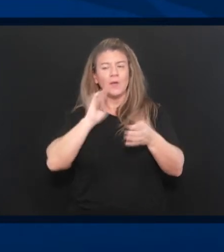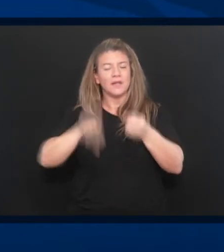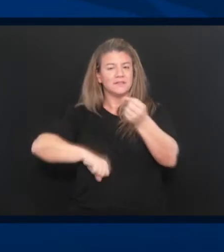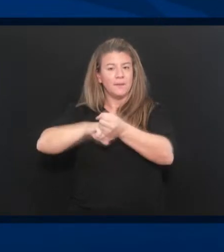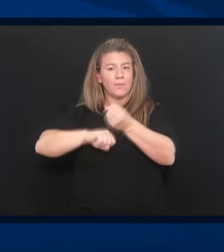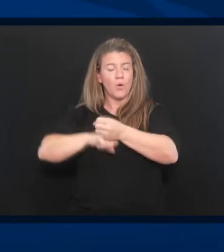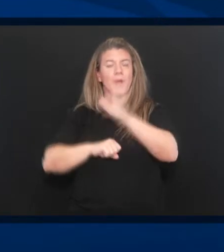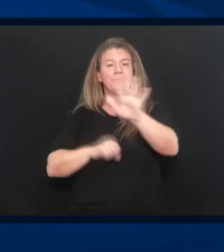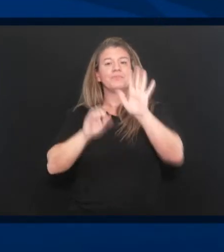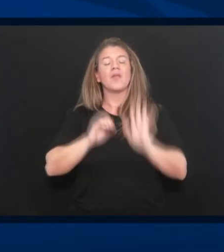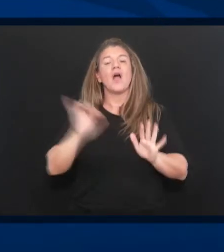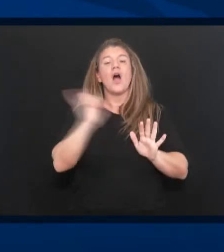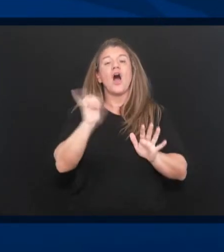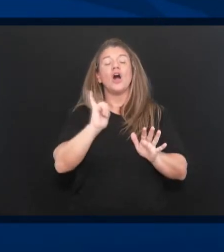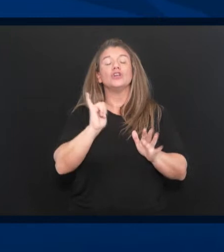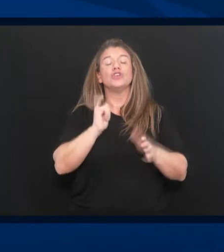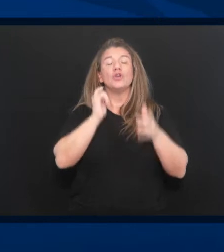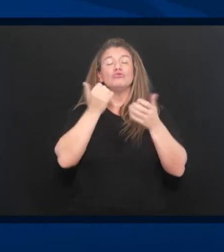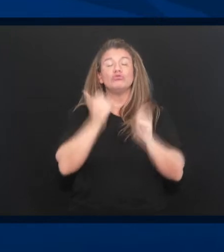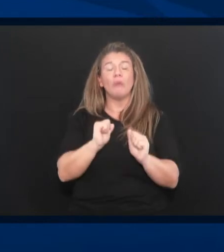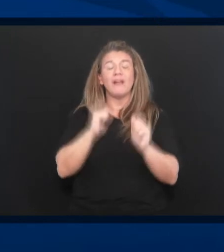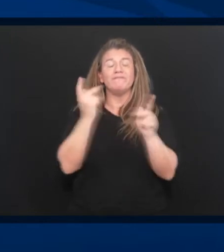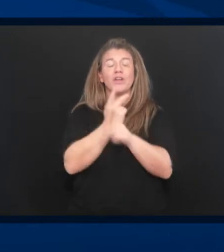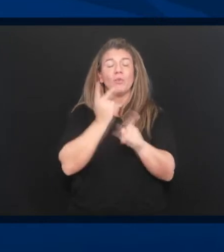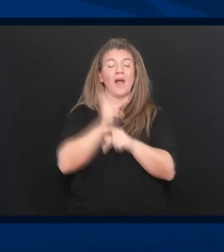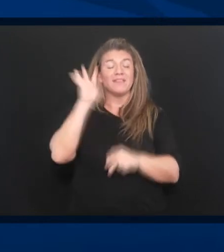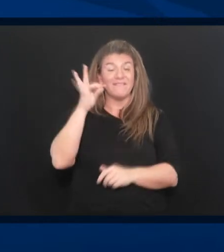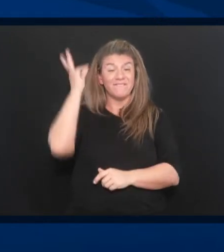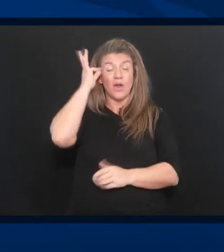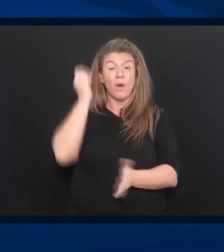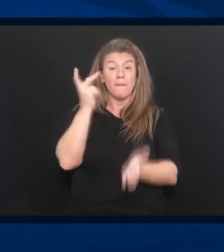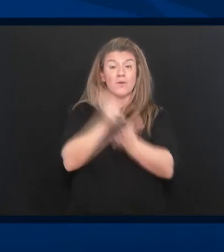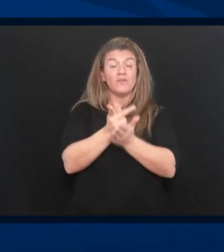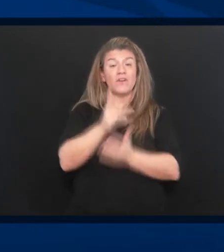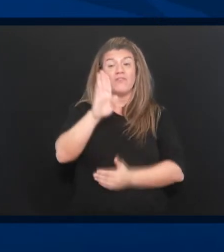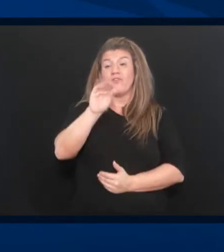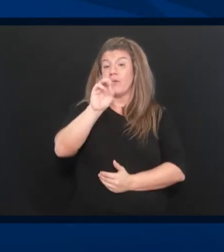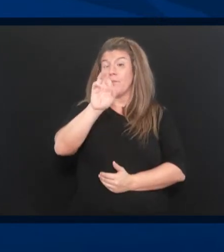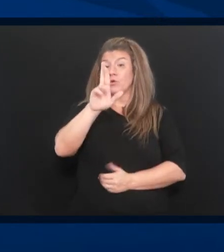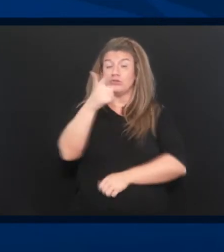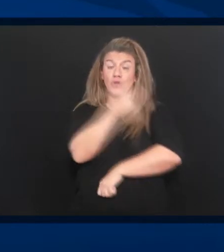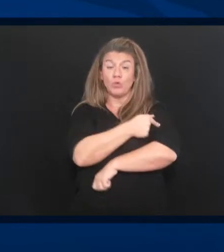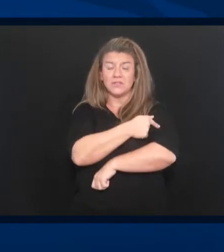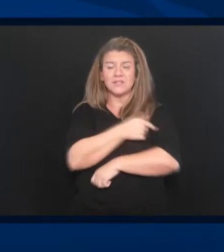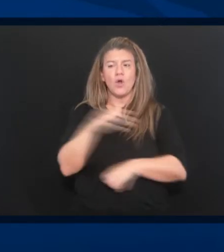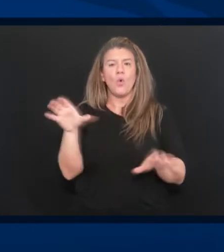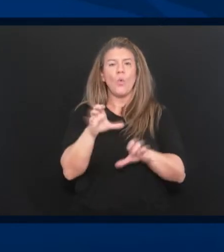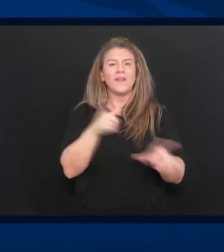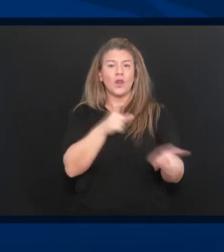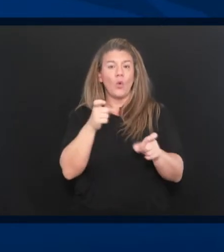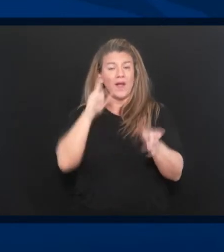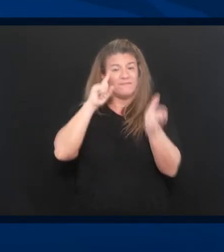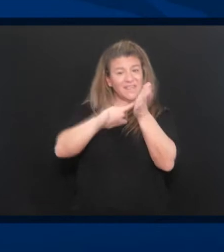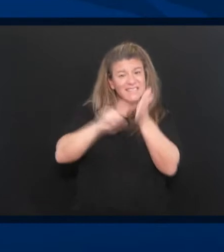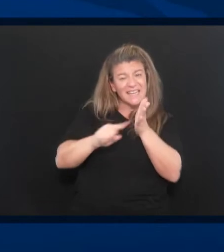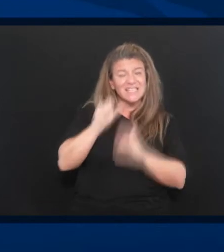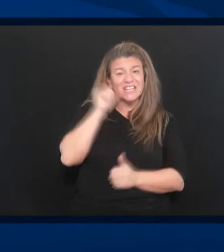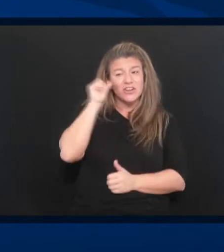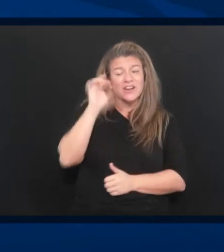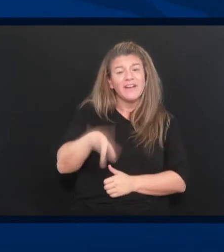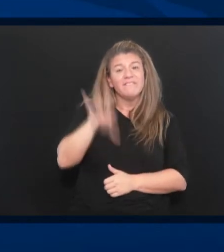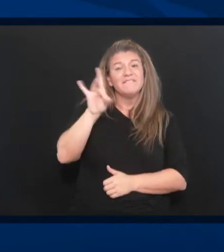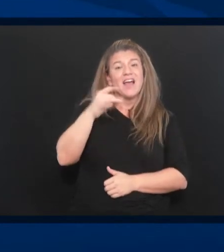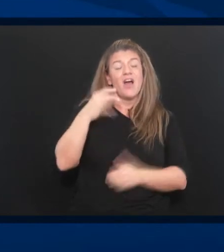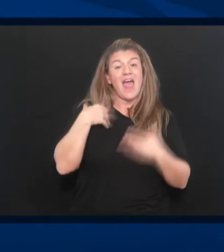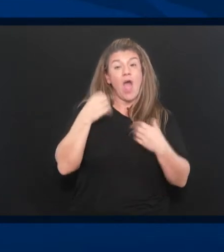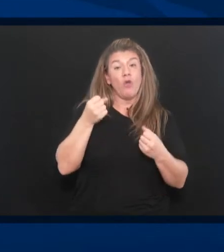talk about your efforts to get the federal approval for booster vaccine doses, we did a quick investigation yesterday and found that West Virginia Health right on